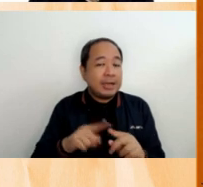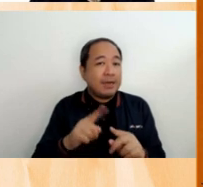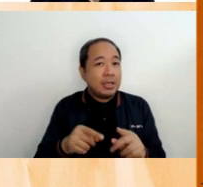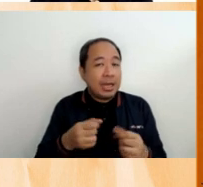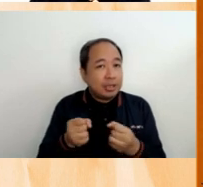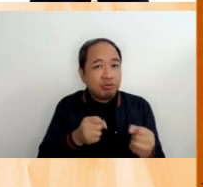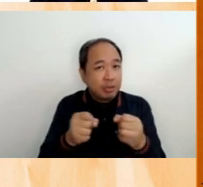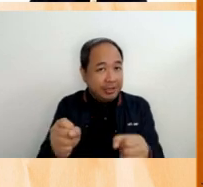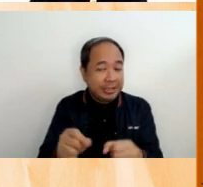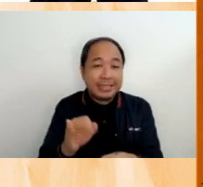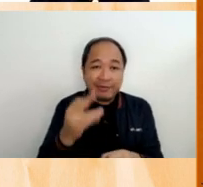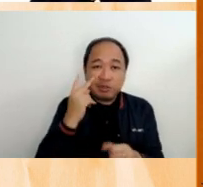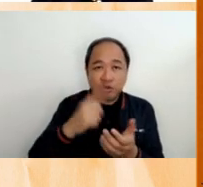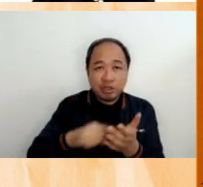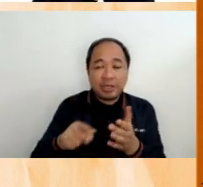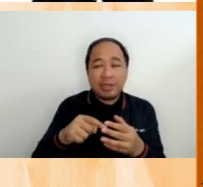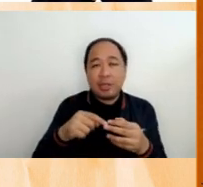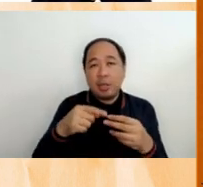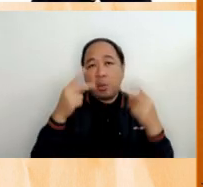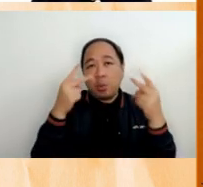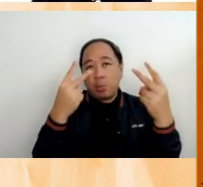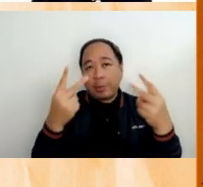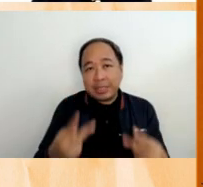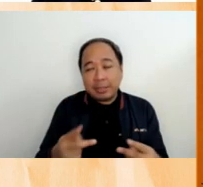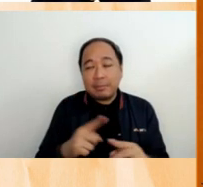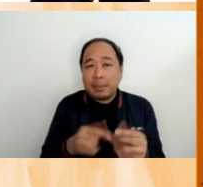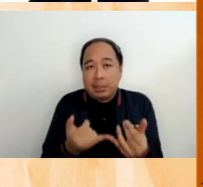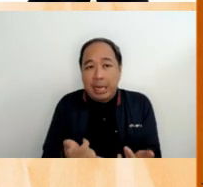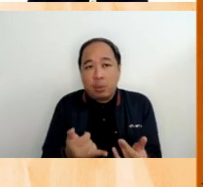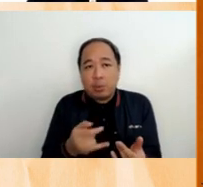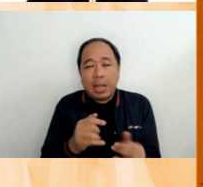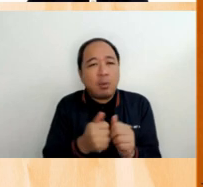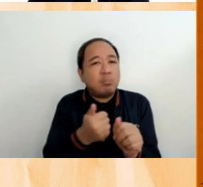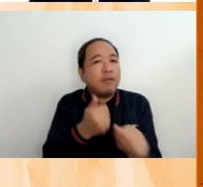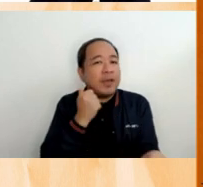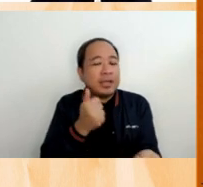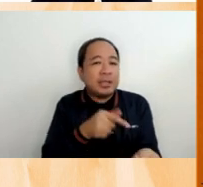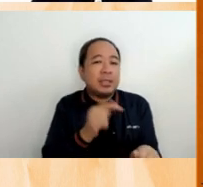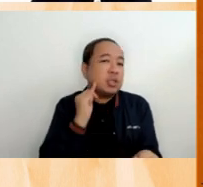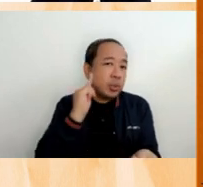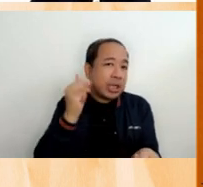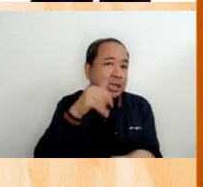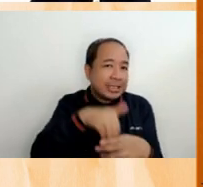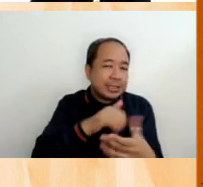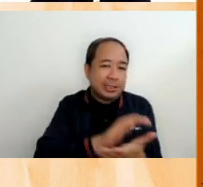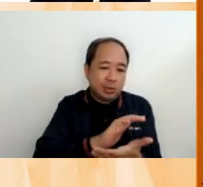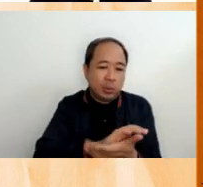as you see, part of the blueprint. So our youth have